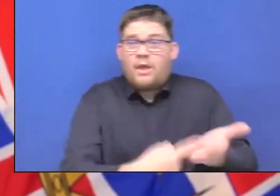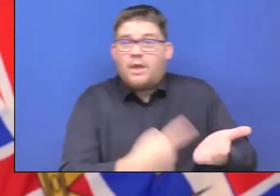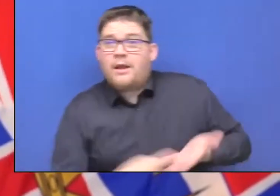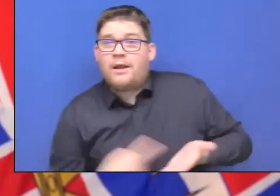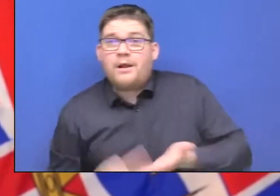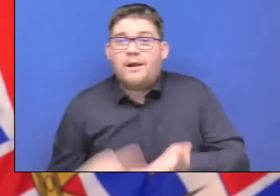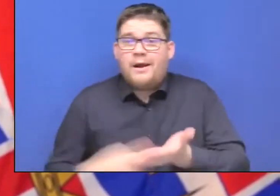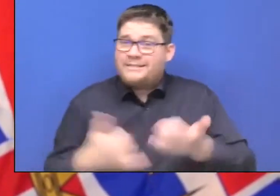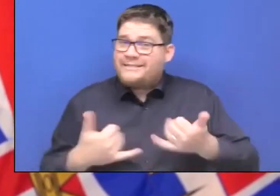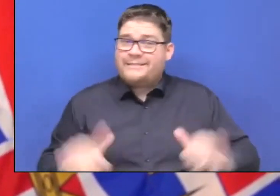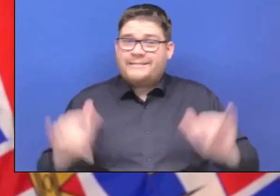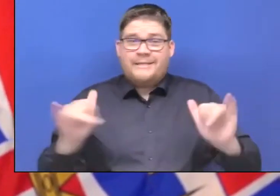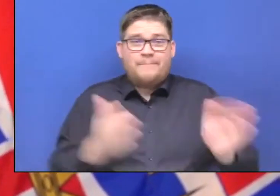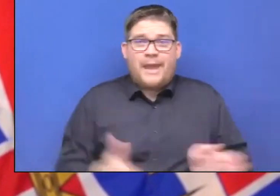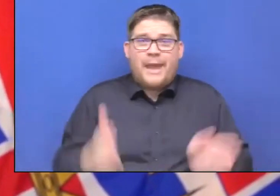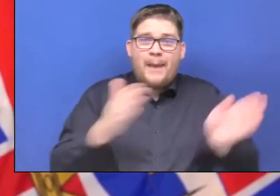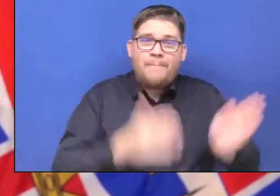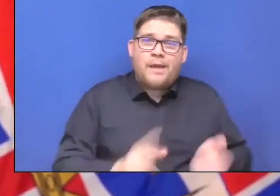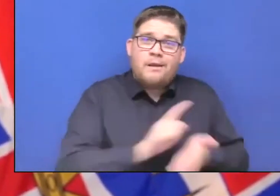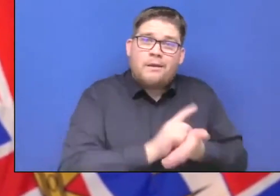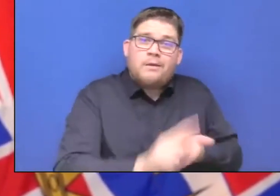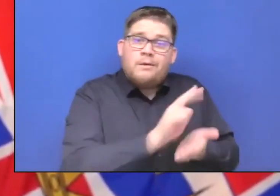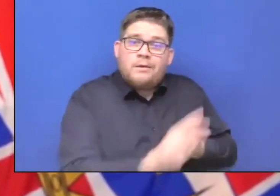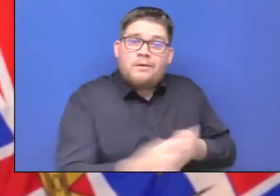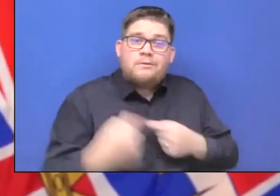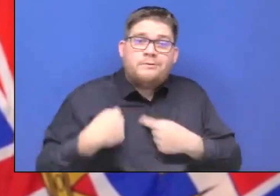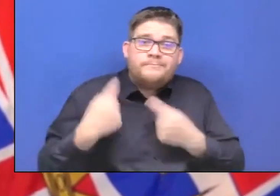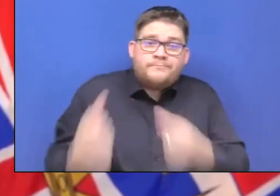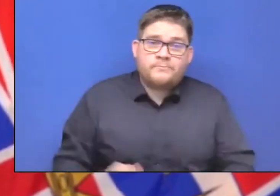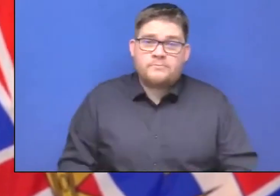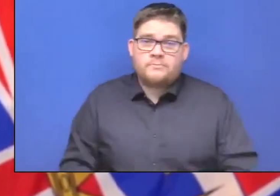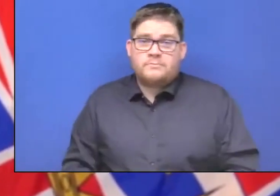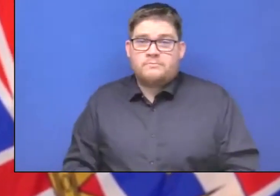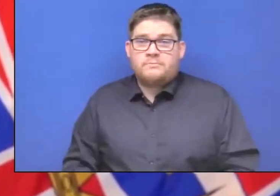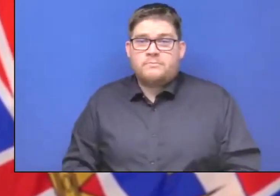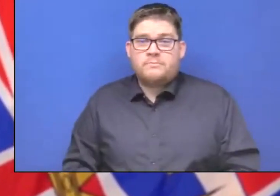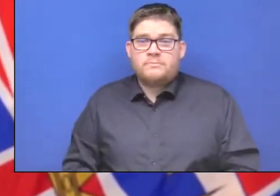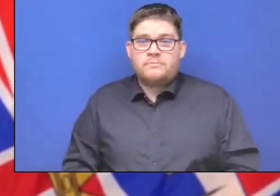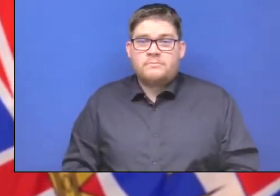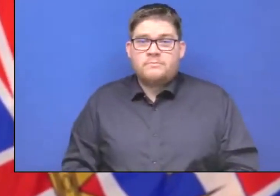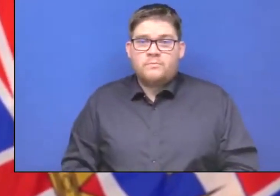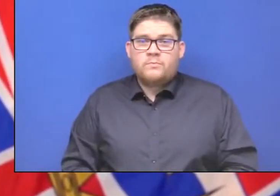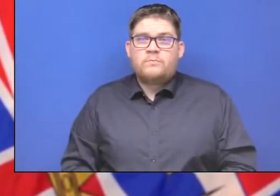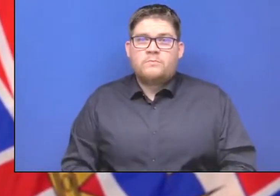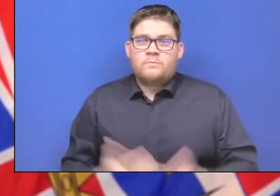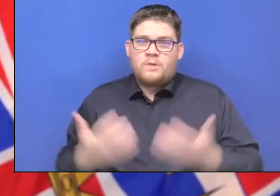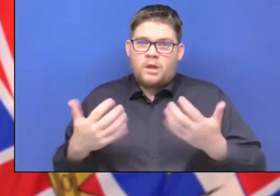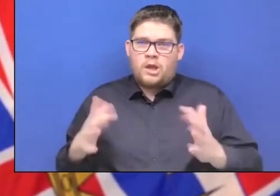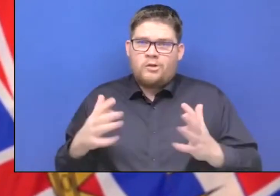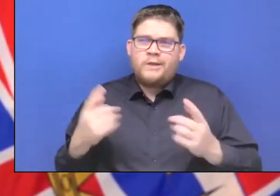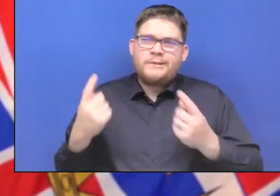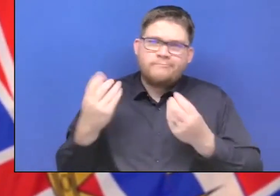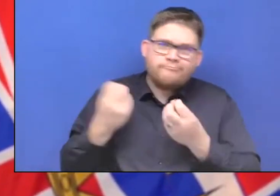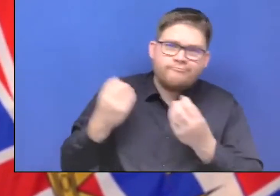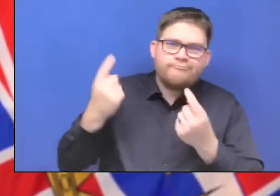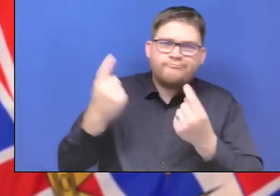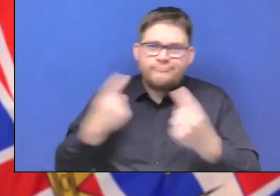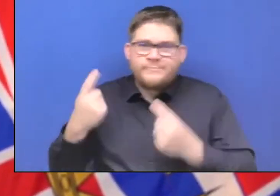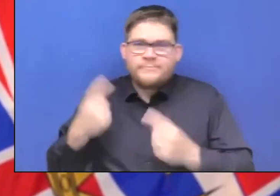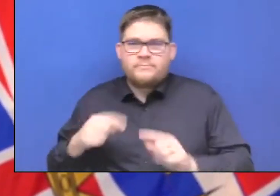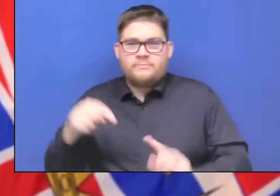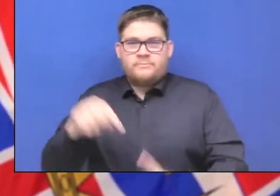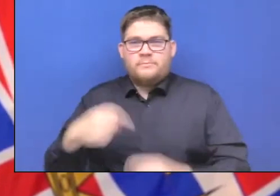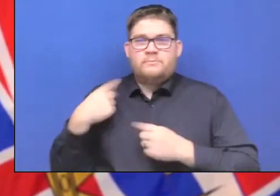last few weeks, and why we've taken the time to do that thinking over the last, particularly in the last 2